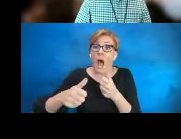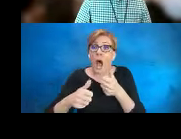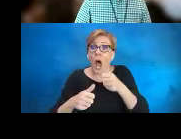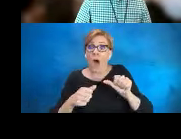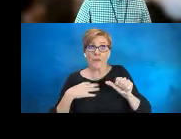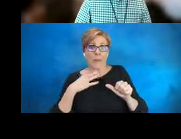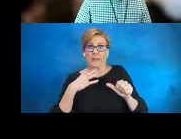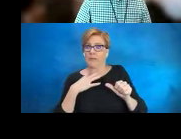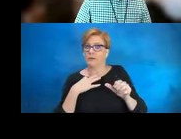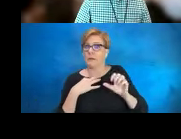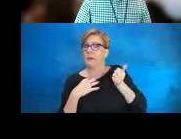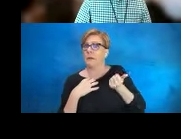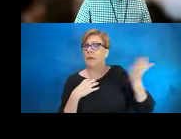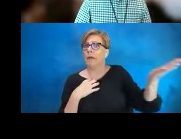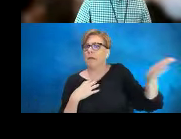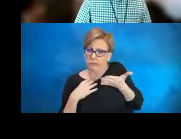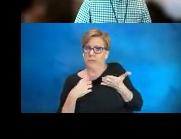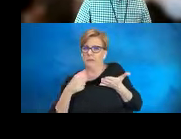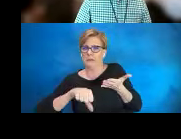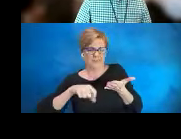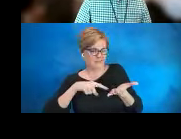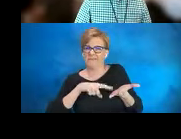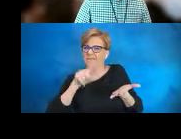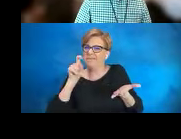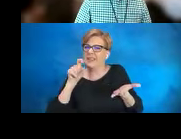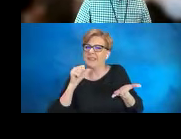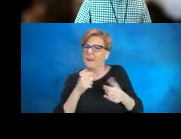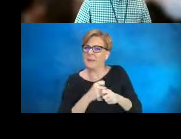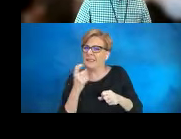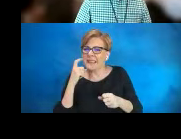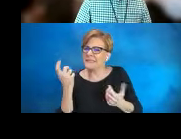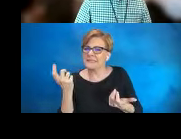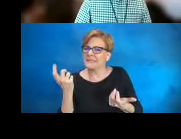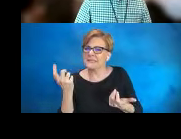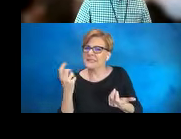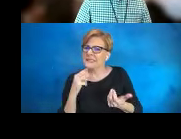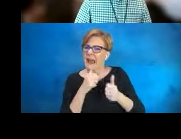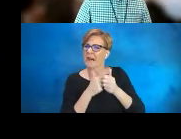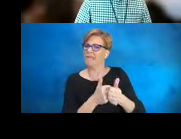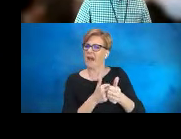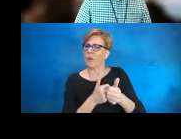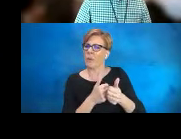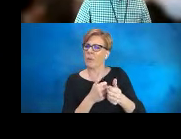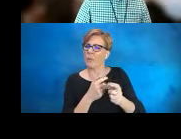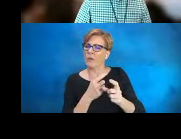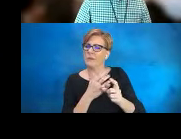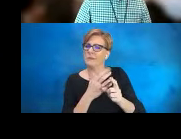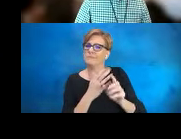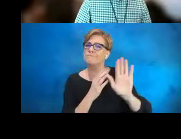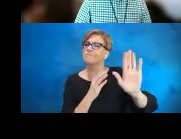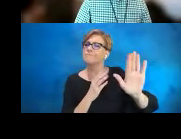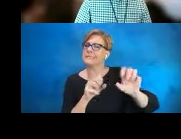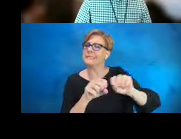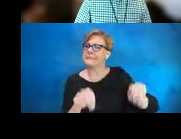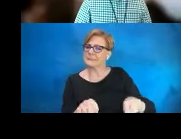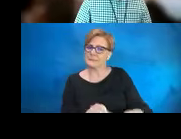with denials that didn't seem to make sense, that didn't follow the logics that they had seen before.